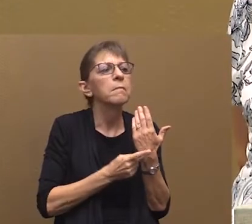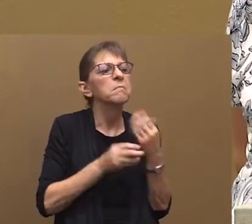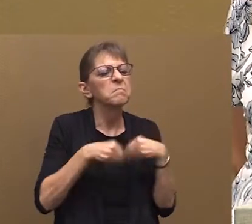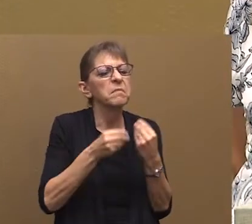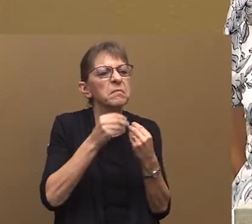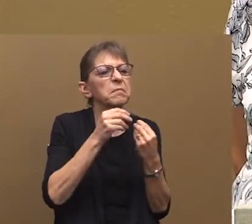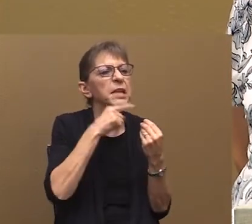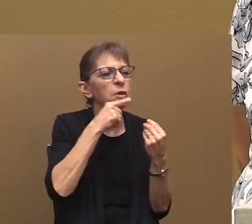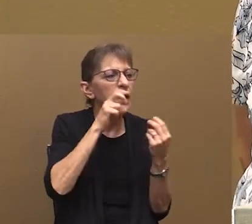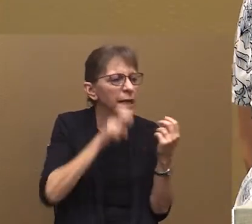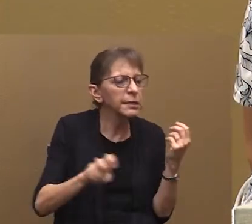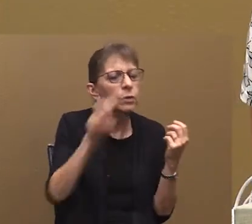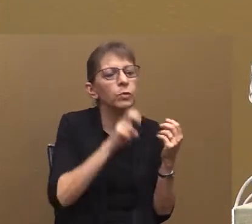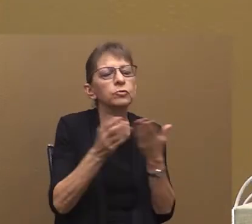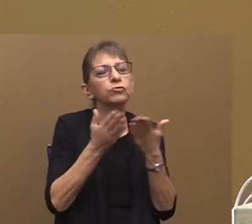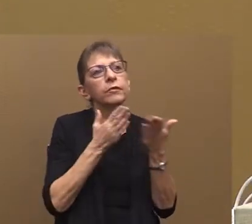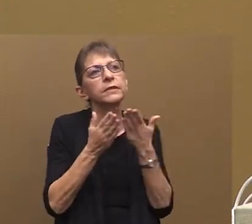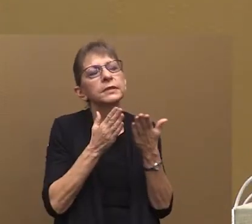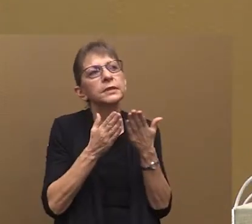itinerant services,